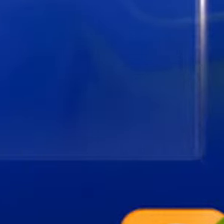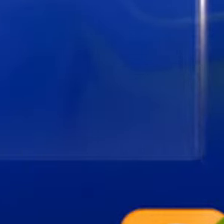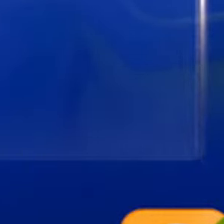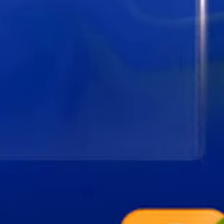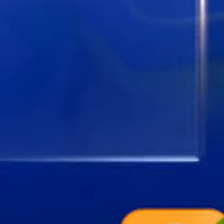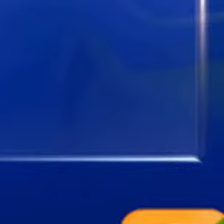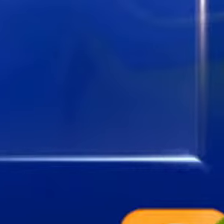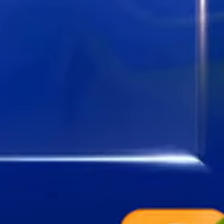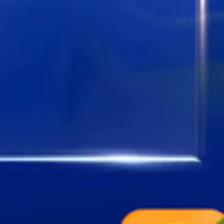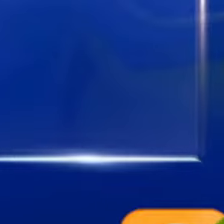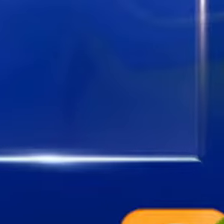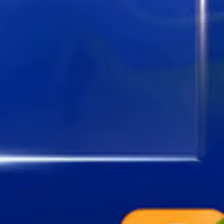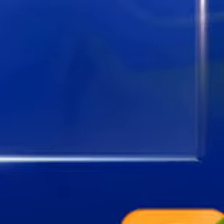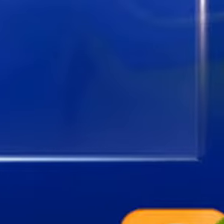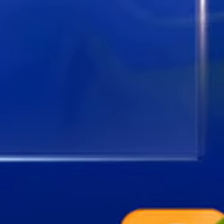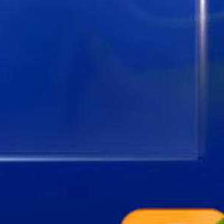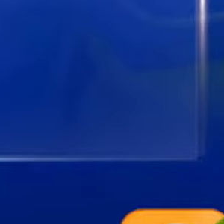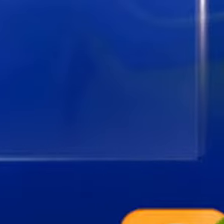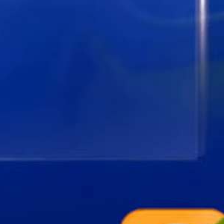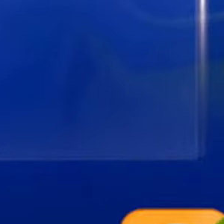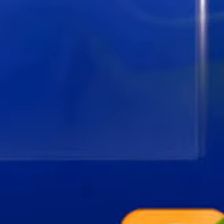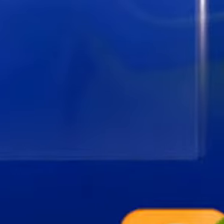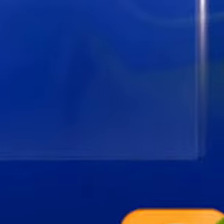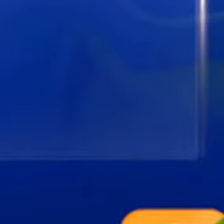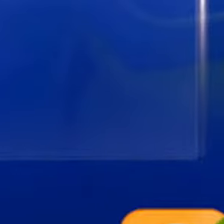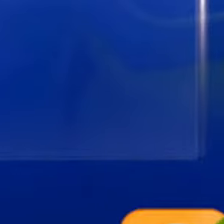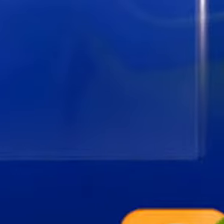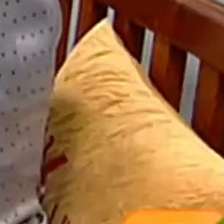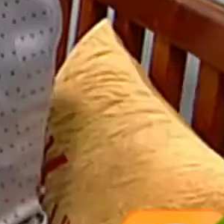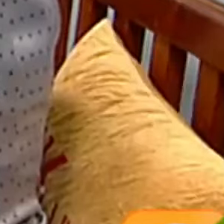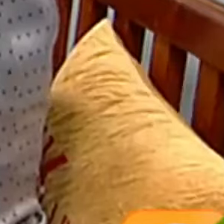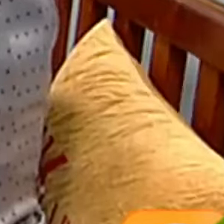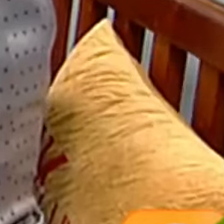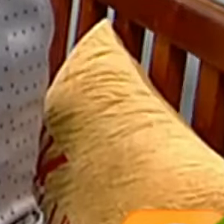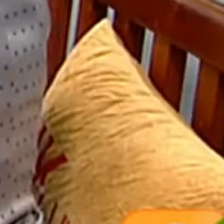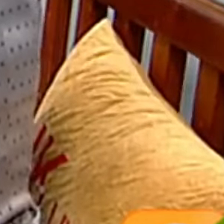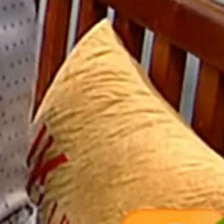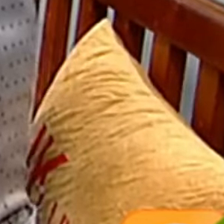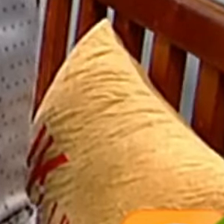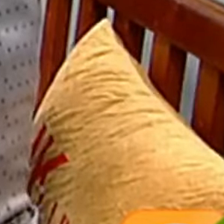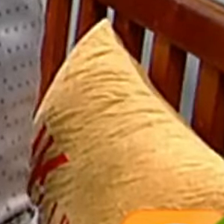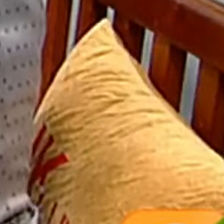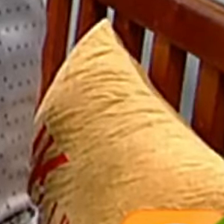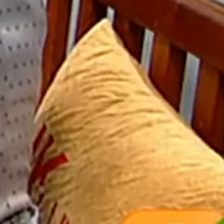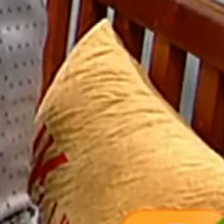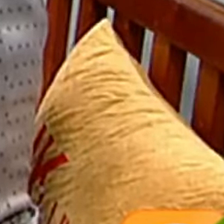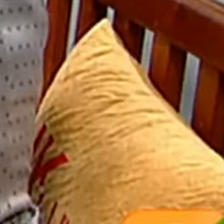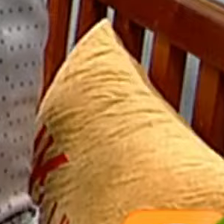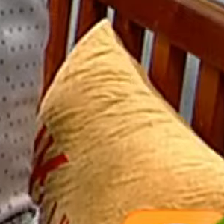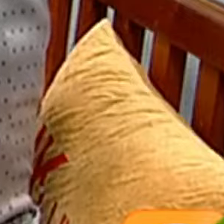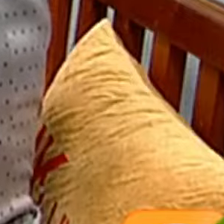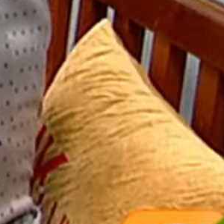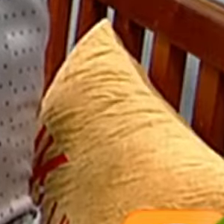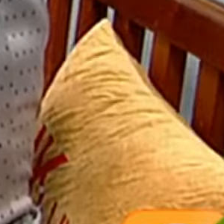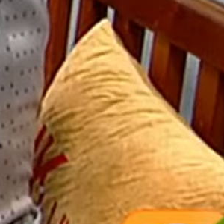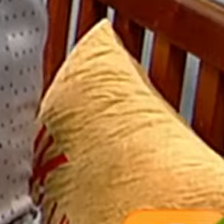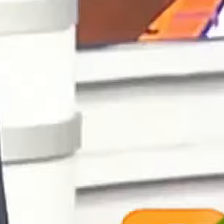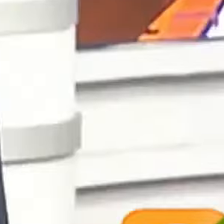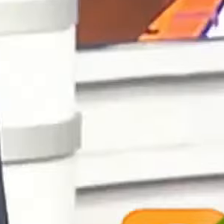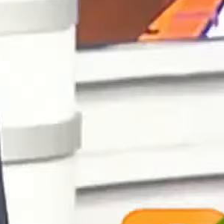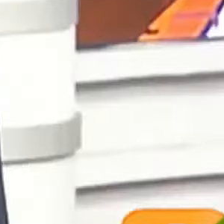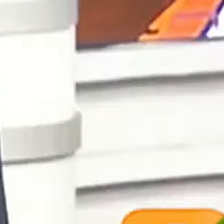passionate, saying the same things that you guys are saying. We're going to wrap it up now. Moving forward, Philip Kisia, let me start